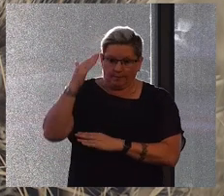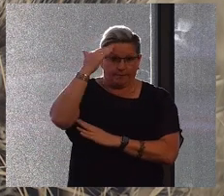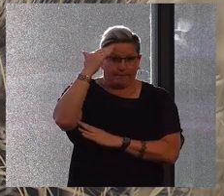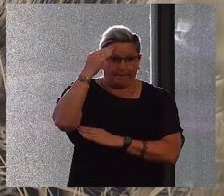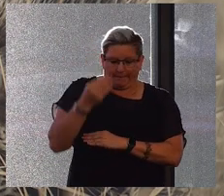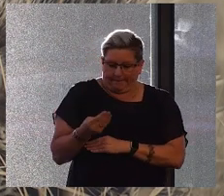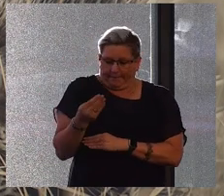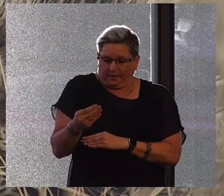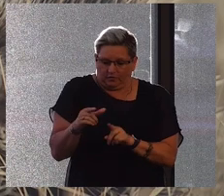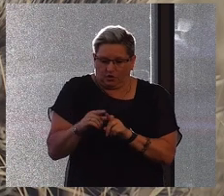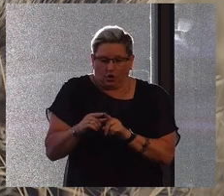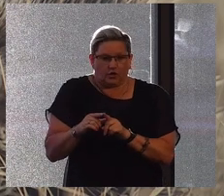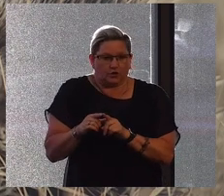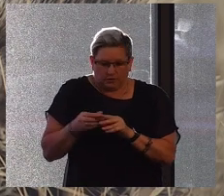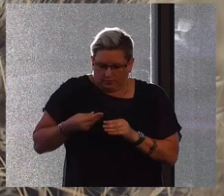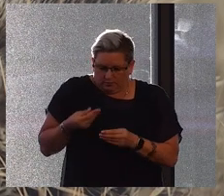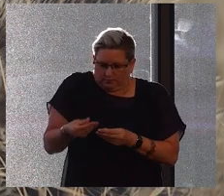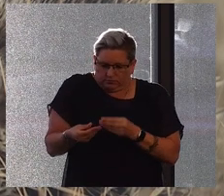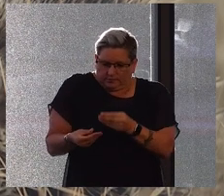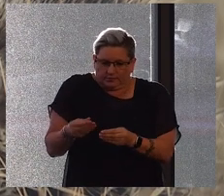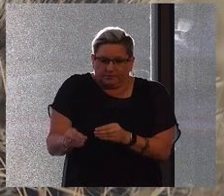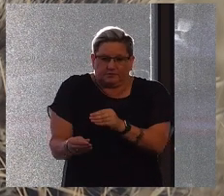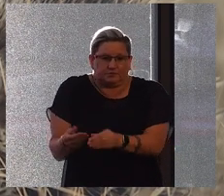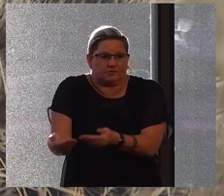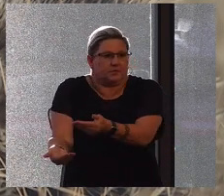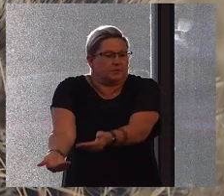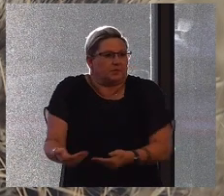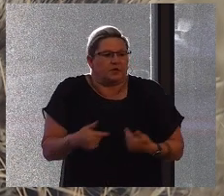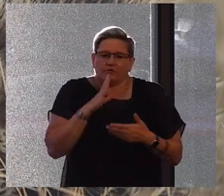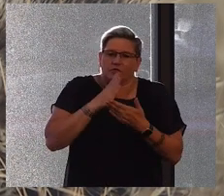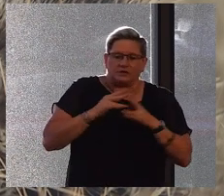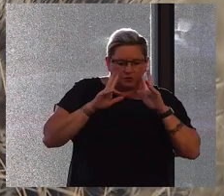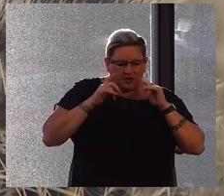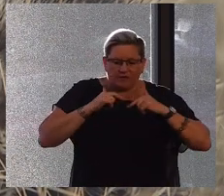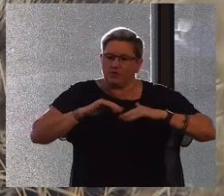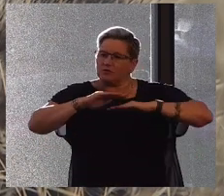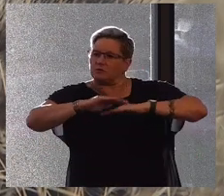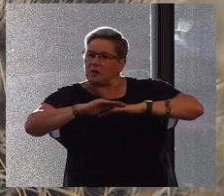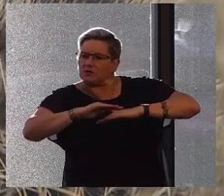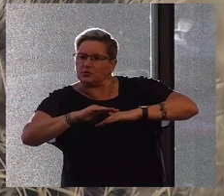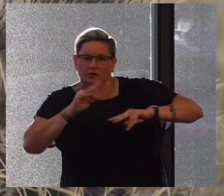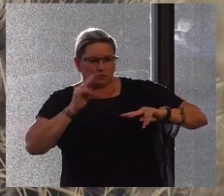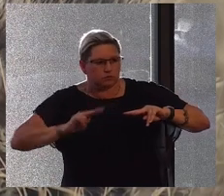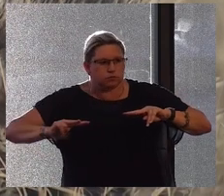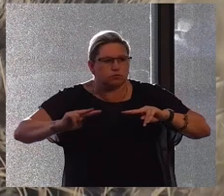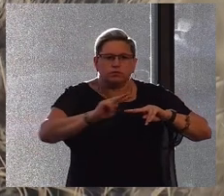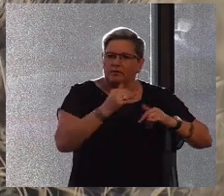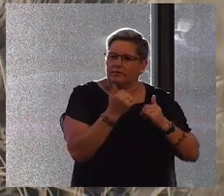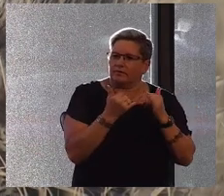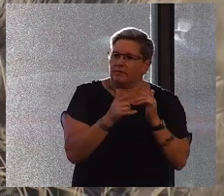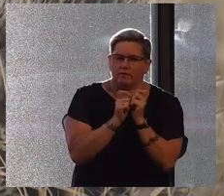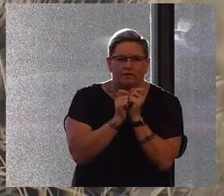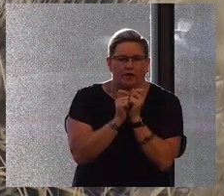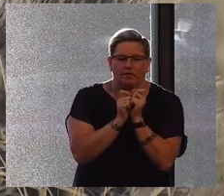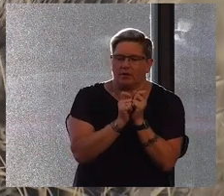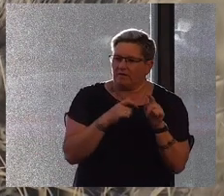hundreds of generations for caring for country and land is really invaluable. And I think we're only just grasping the